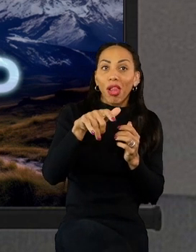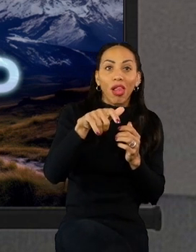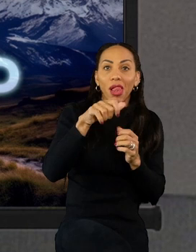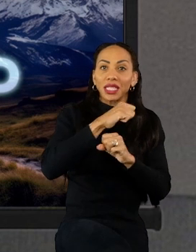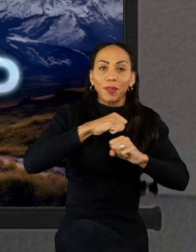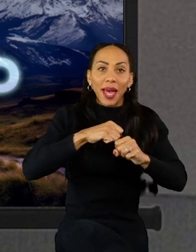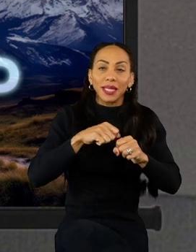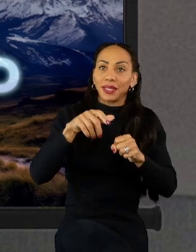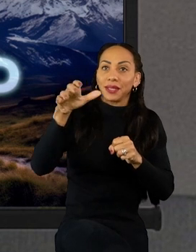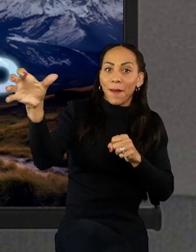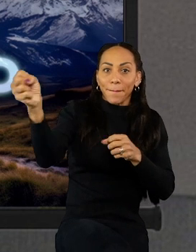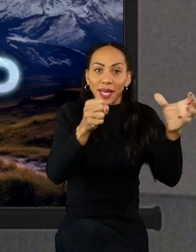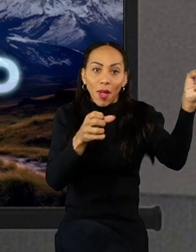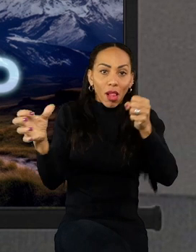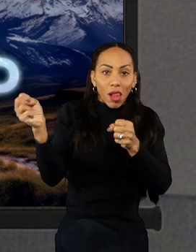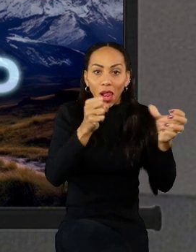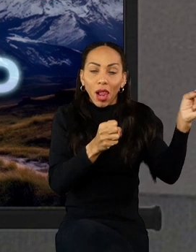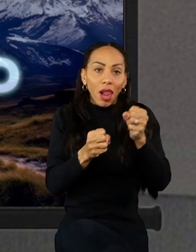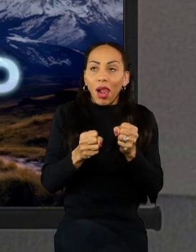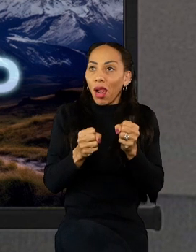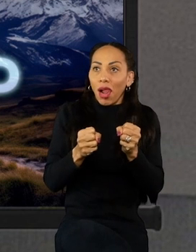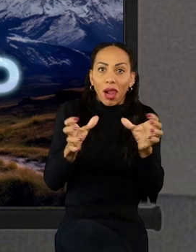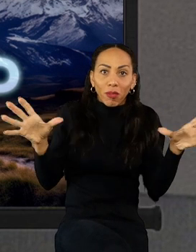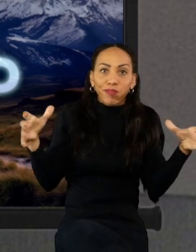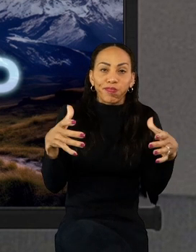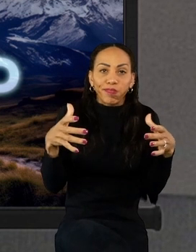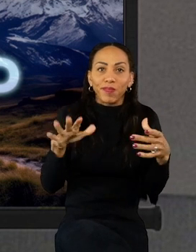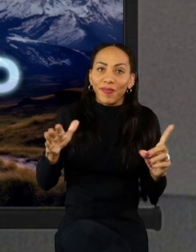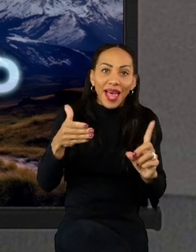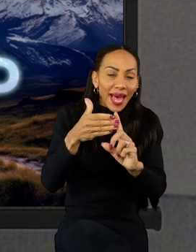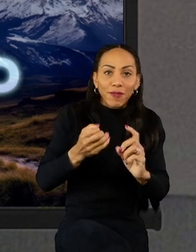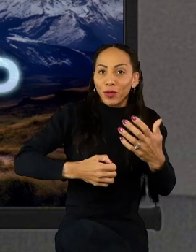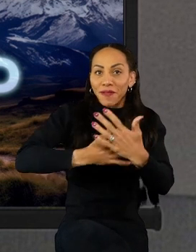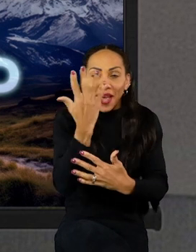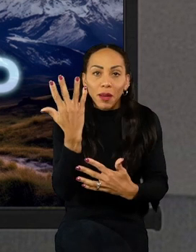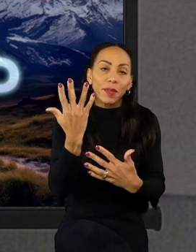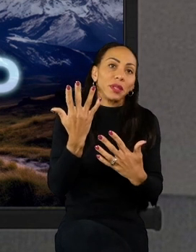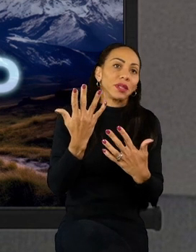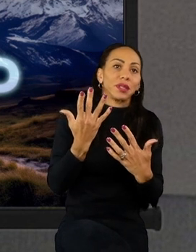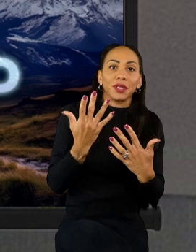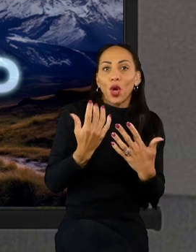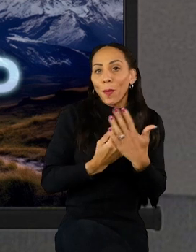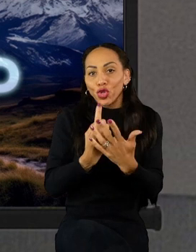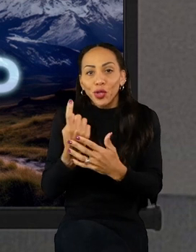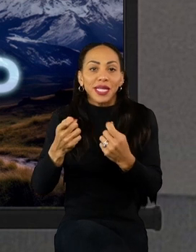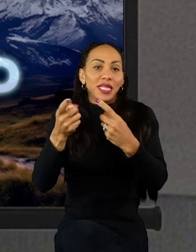creative interactions, it could be development opportunities, it could be all sorts of different things. But we frequently work with